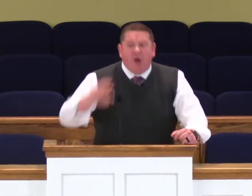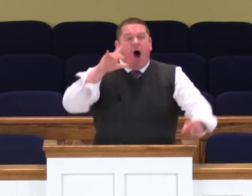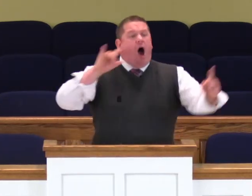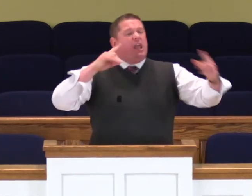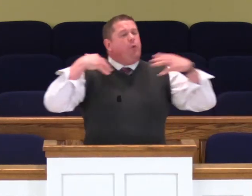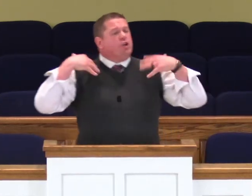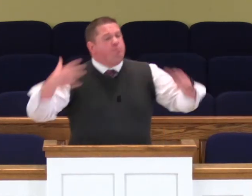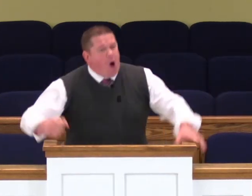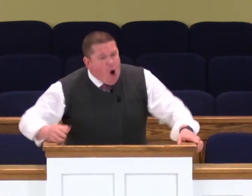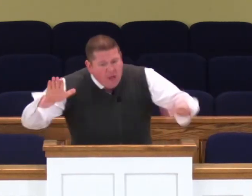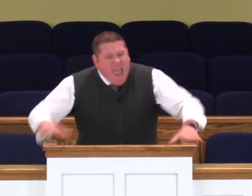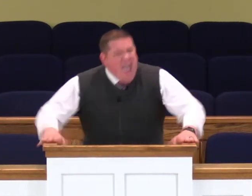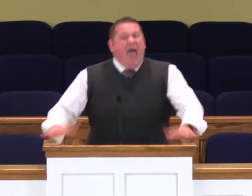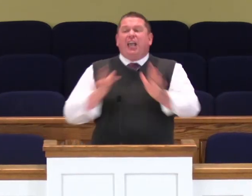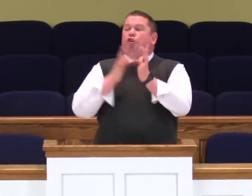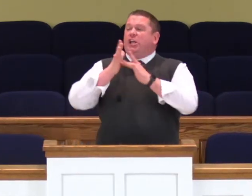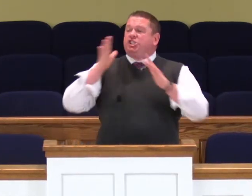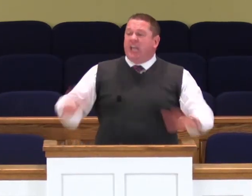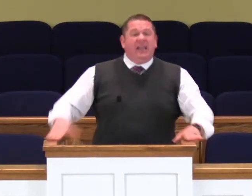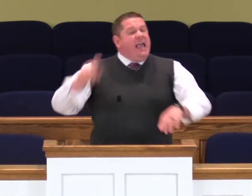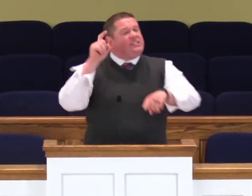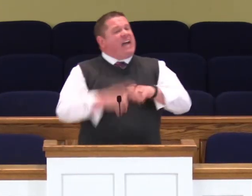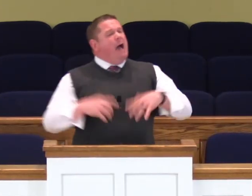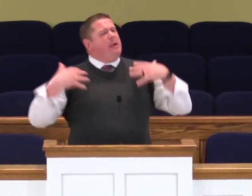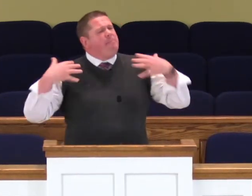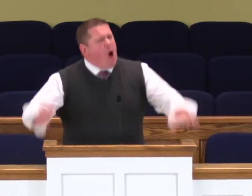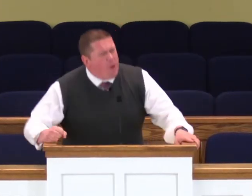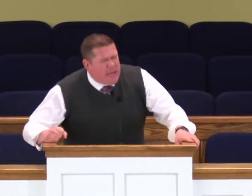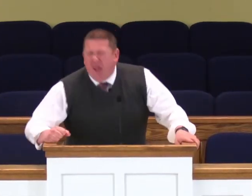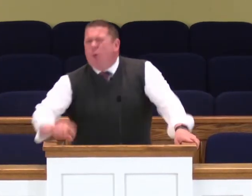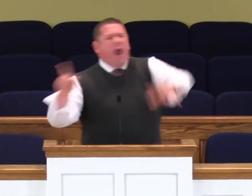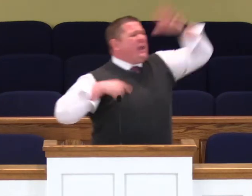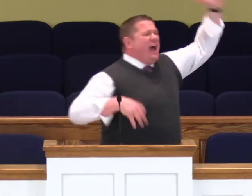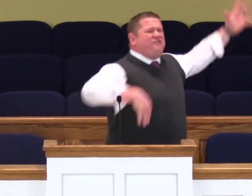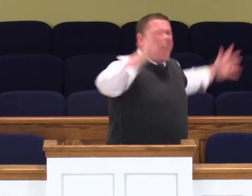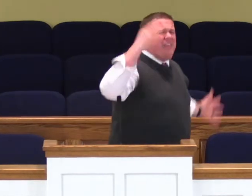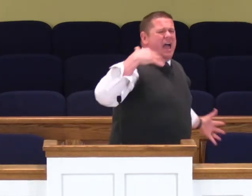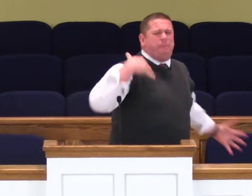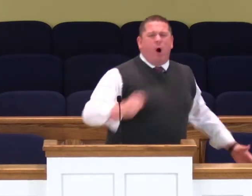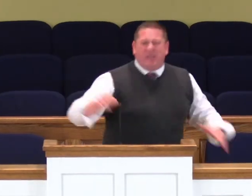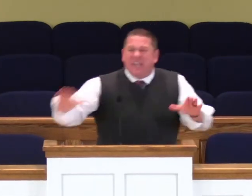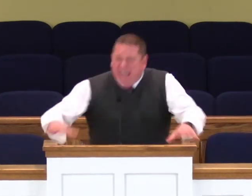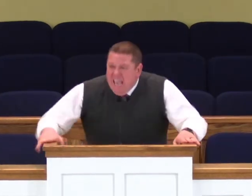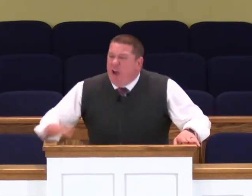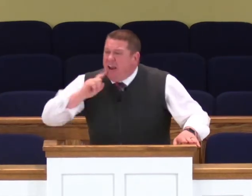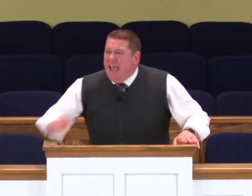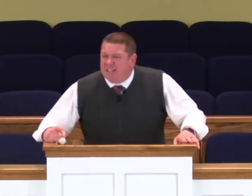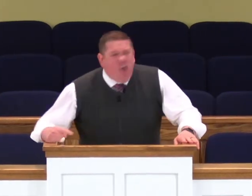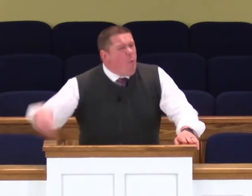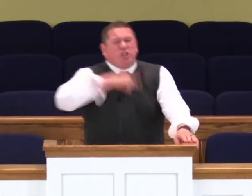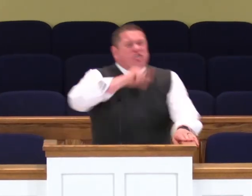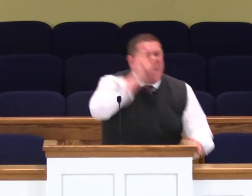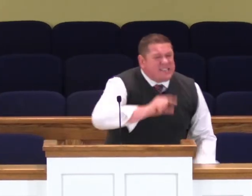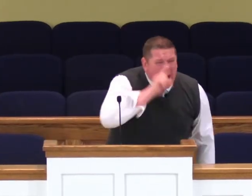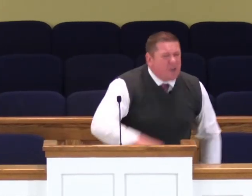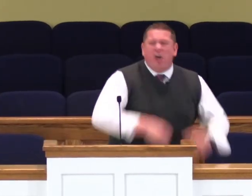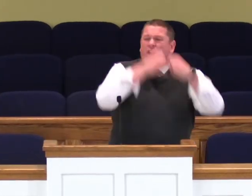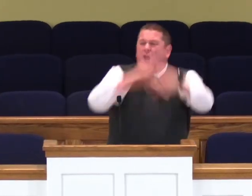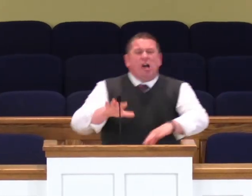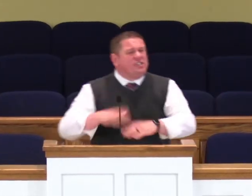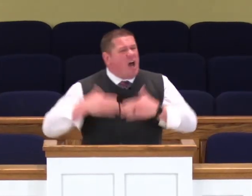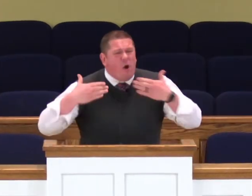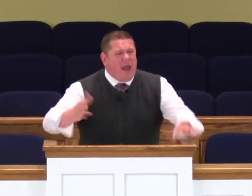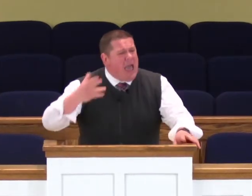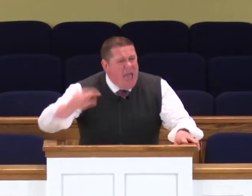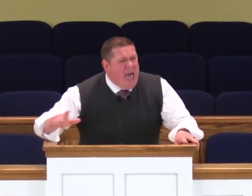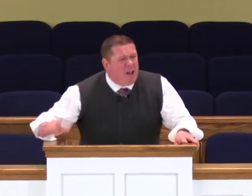bold. Hollywood is bold. Hey, Christian, it's time to be bold again. Where can I find that boldness? Here it is. We're Gentiles,